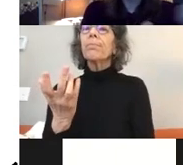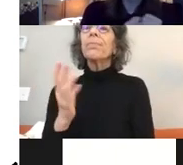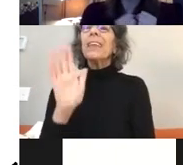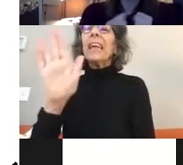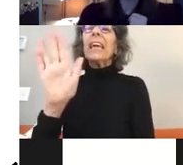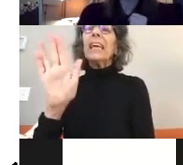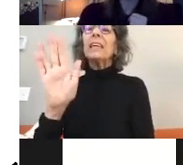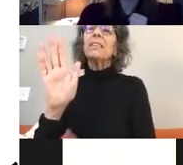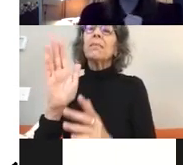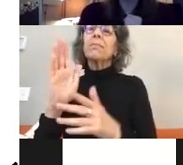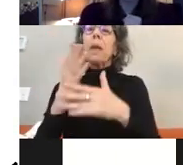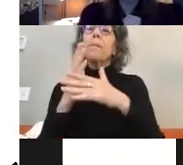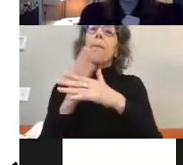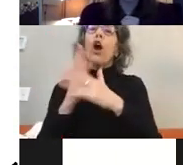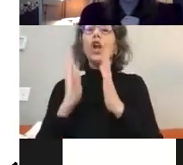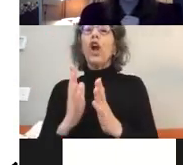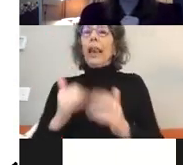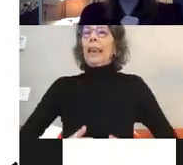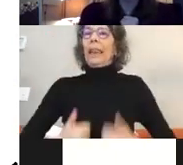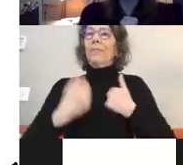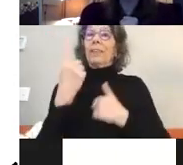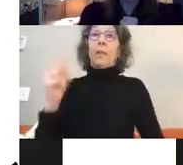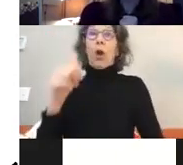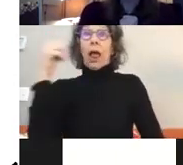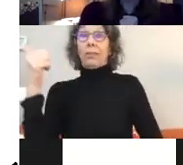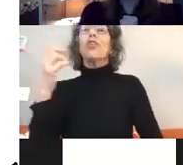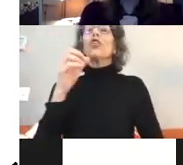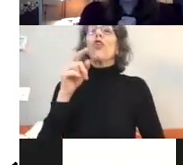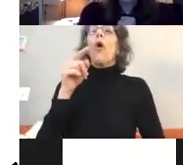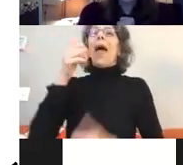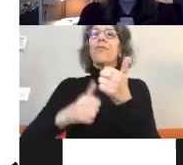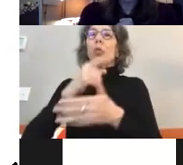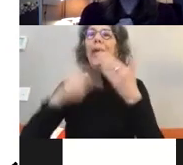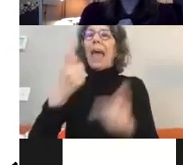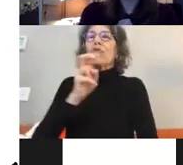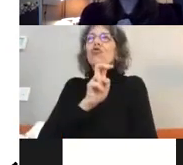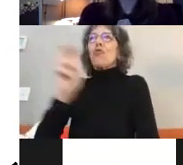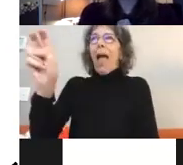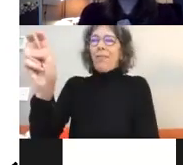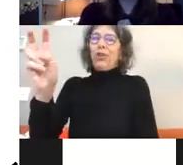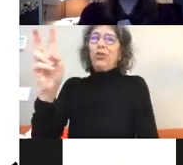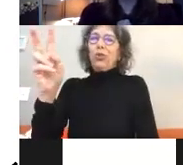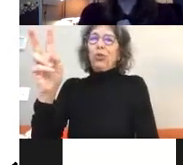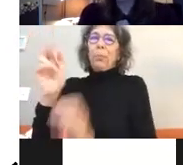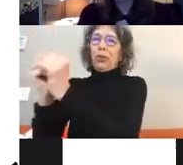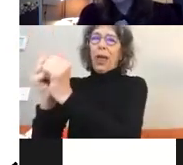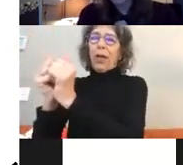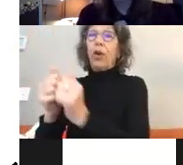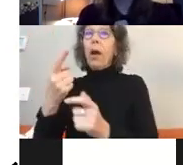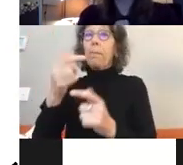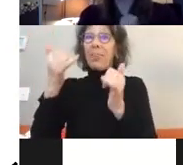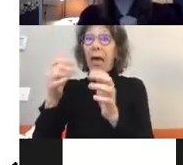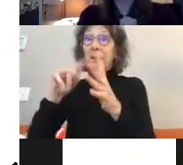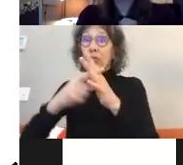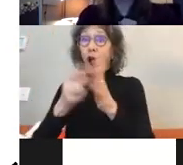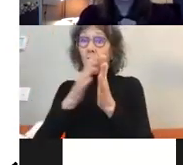lives in a different place. So every weekend, actually, he travels. But then there was a stay-at-home policy, and you see the behavior